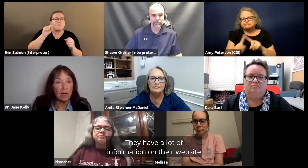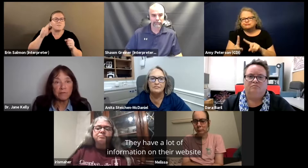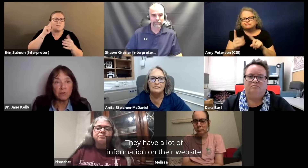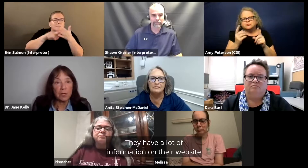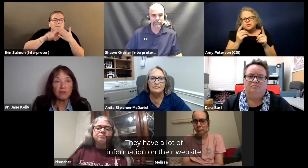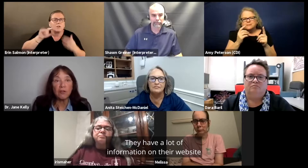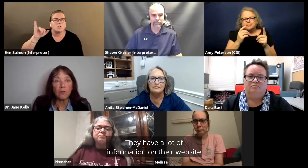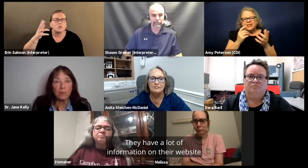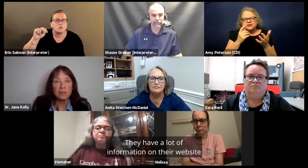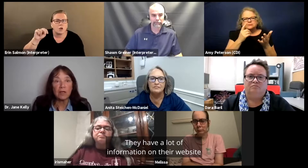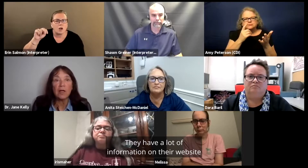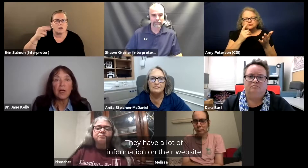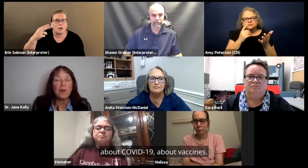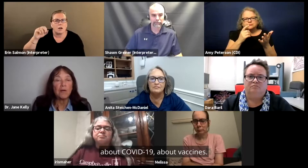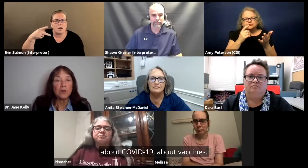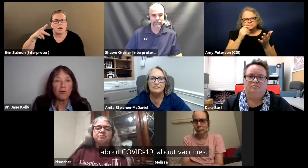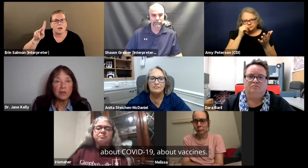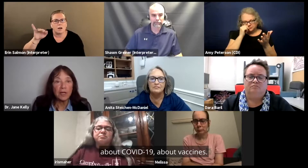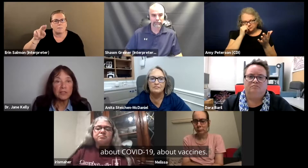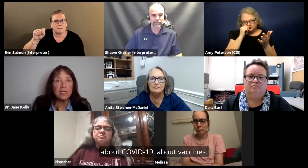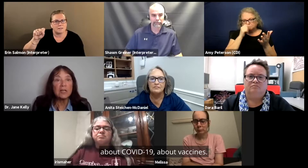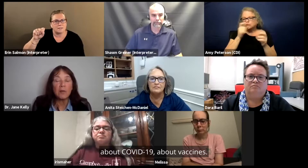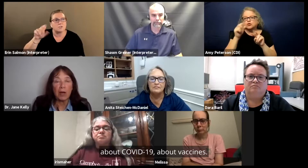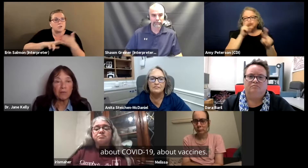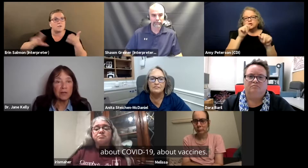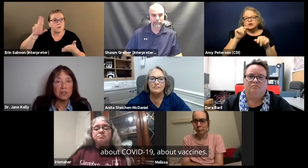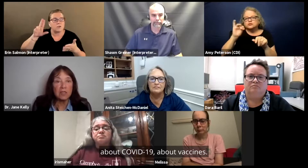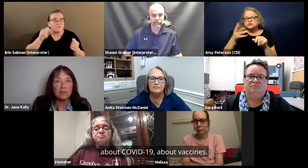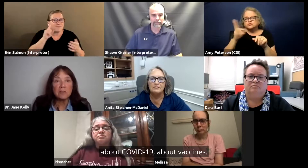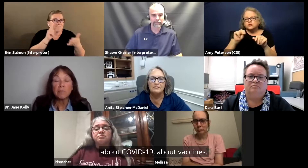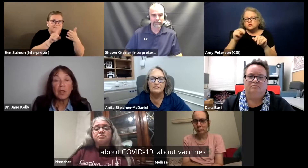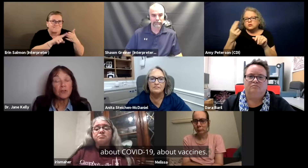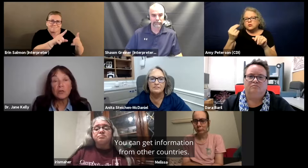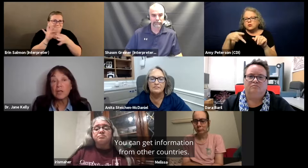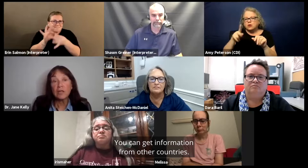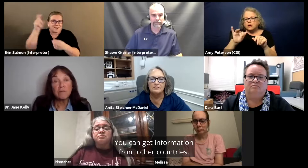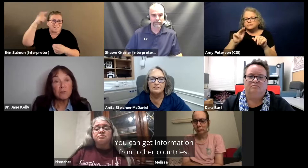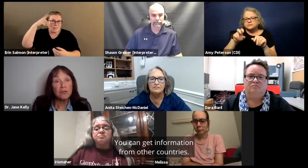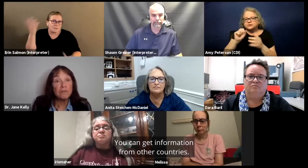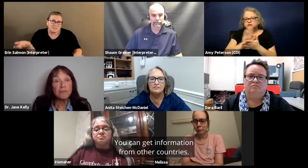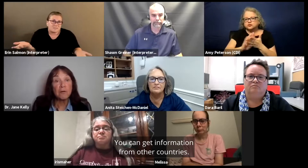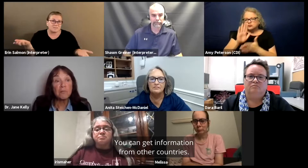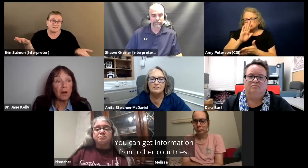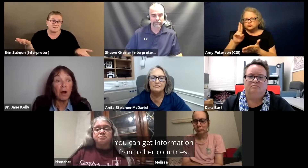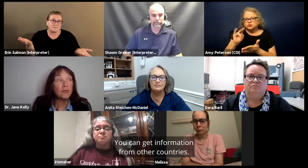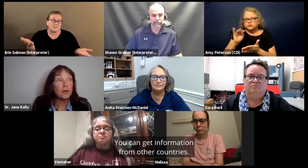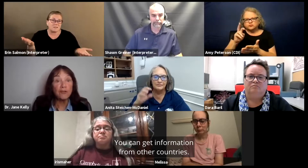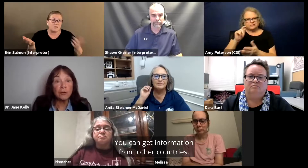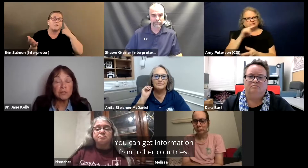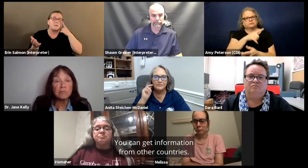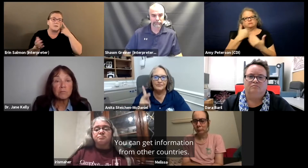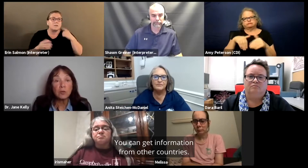have a lot of information on their website about COVID-19, about vaccines. You can get information from